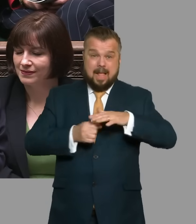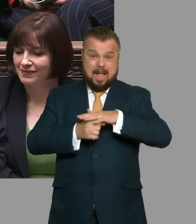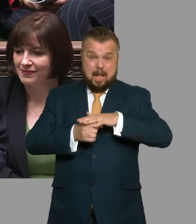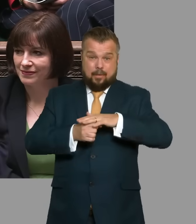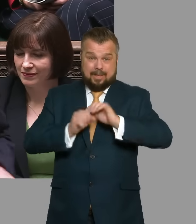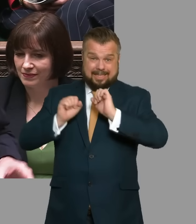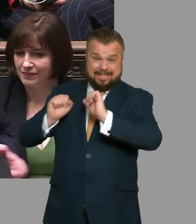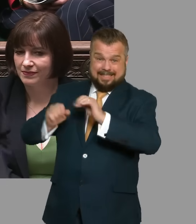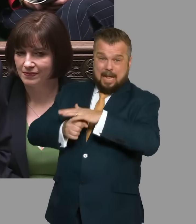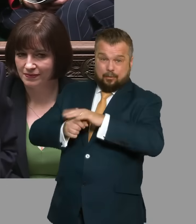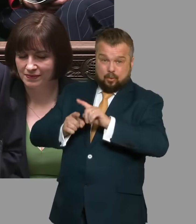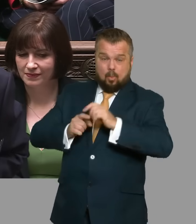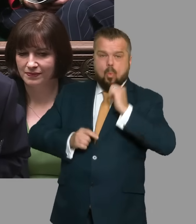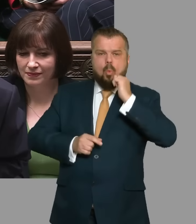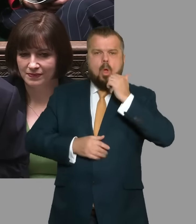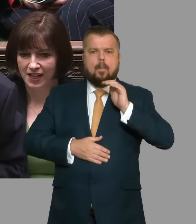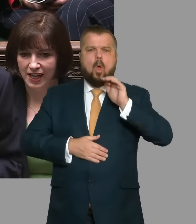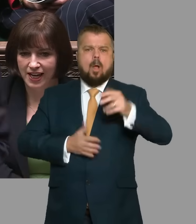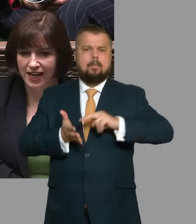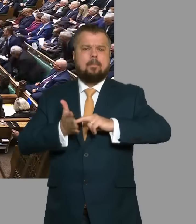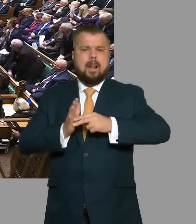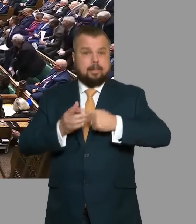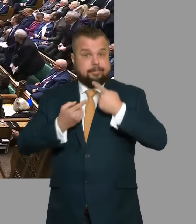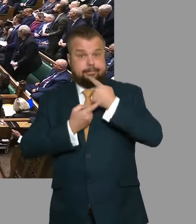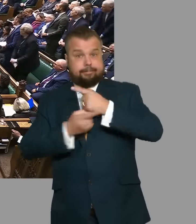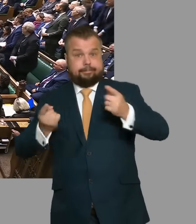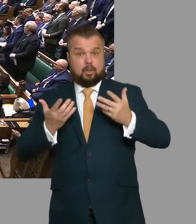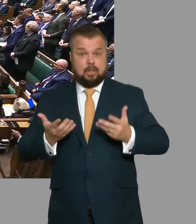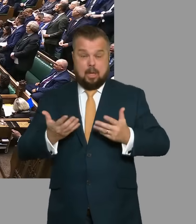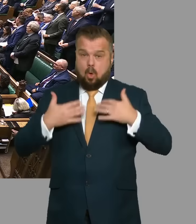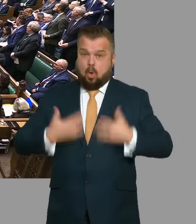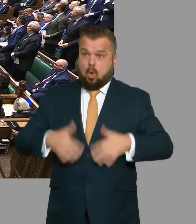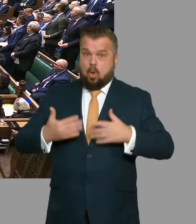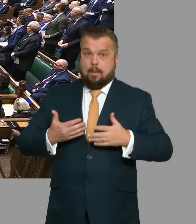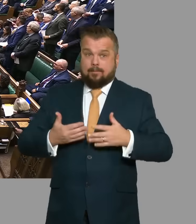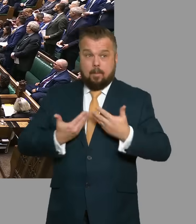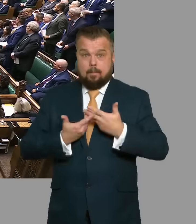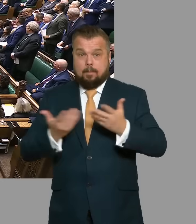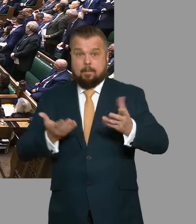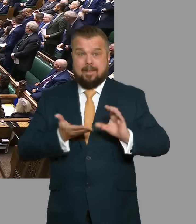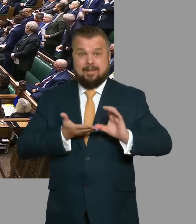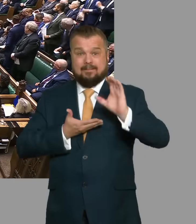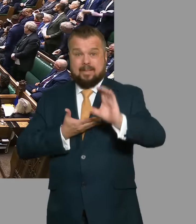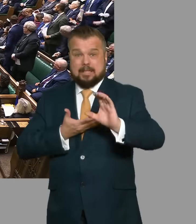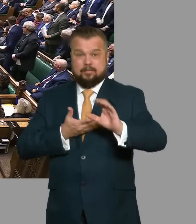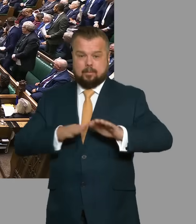living. That's the difference a Labour government makes. Kemi Badenoch.